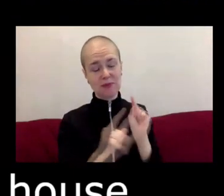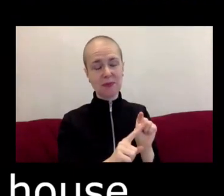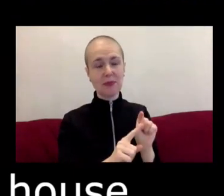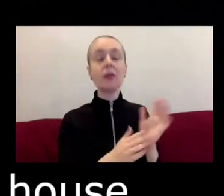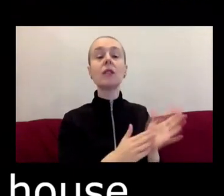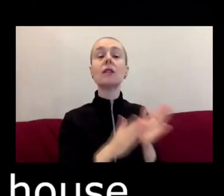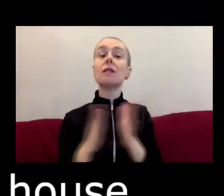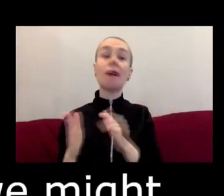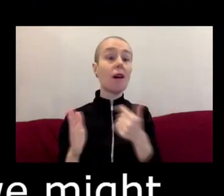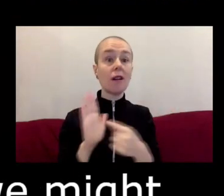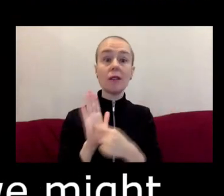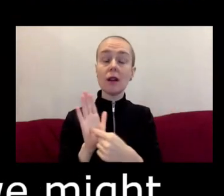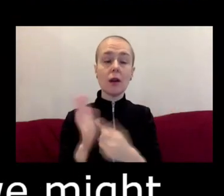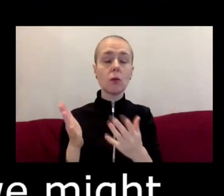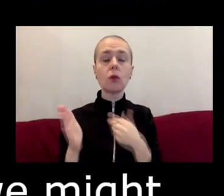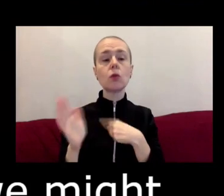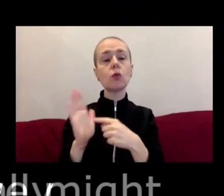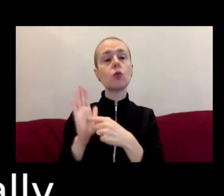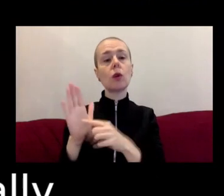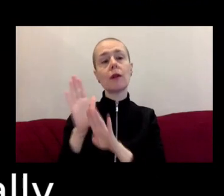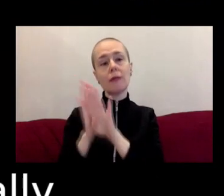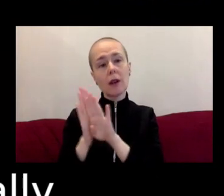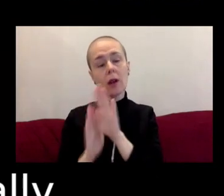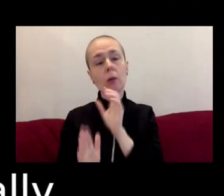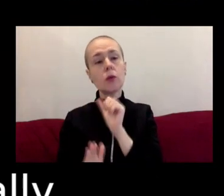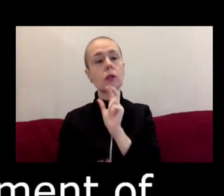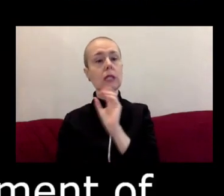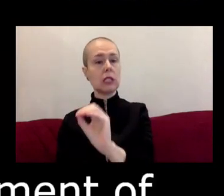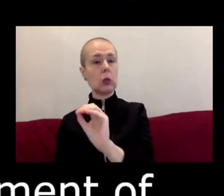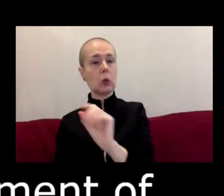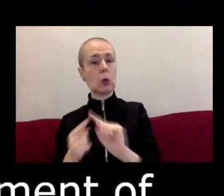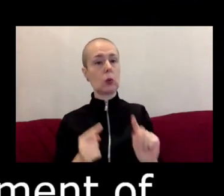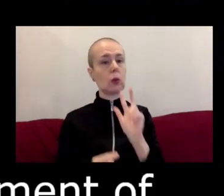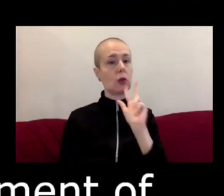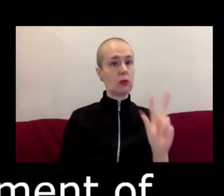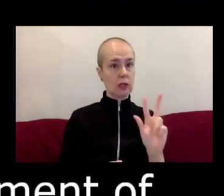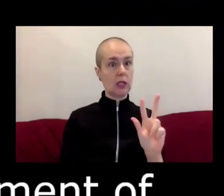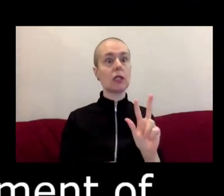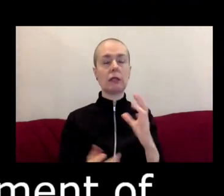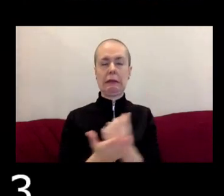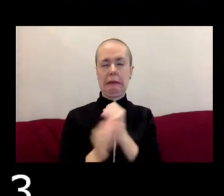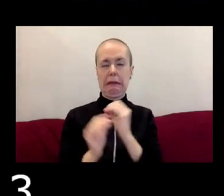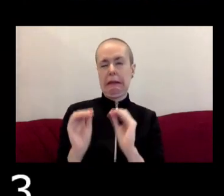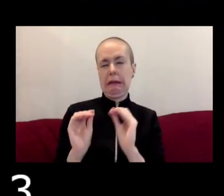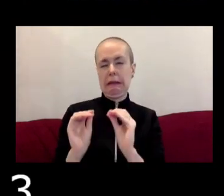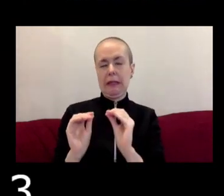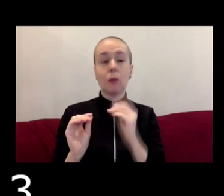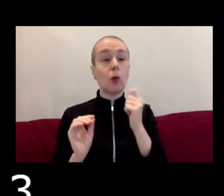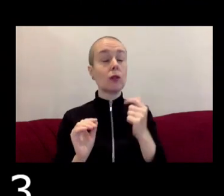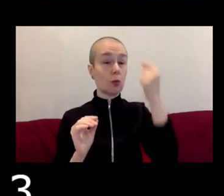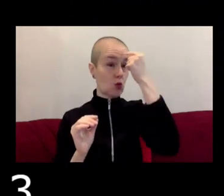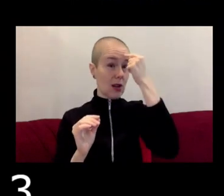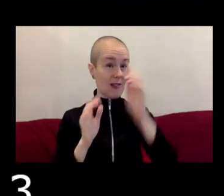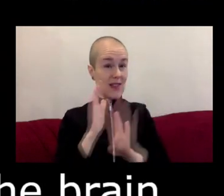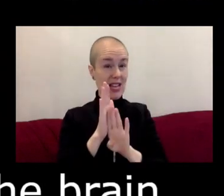on the development of kids from like 0 to 3, because we know that the brain development, like the 90% of the